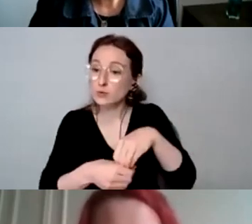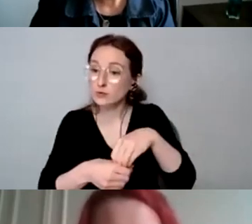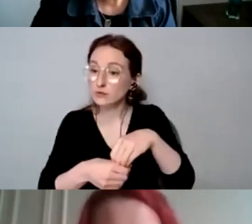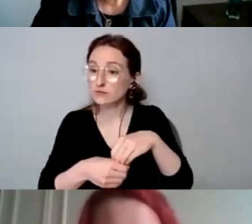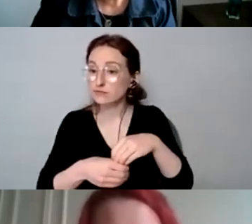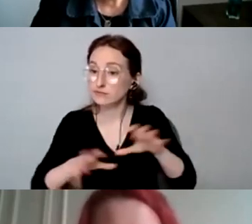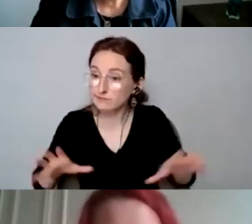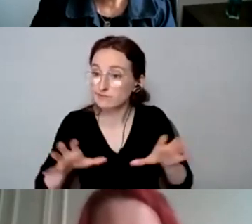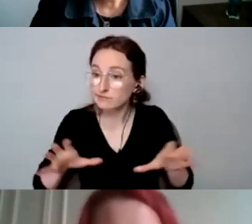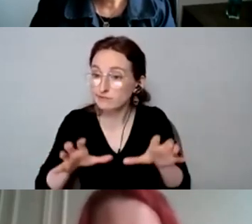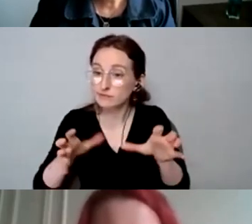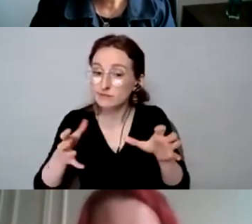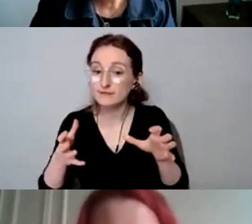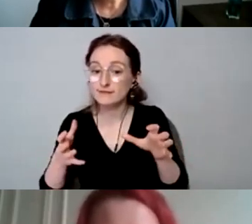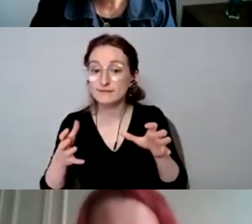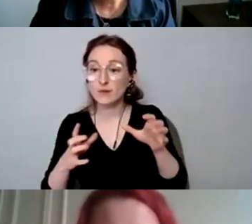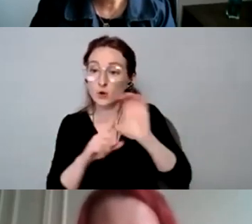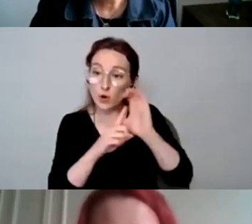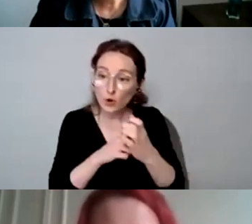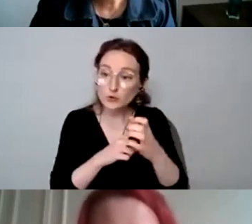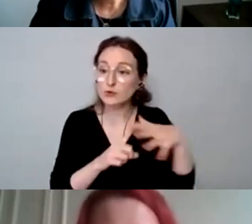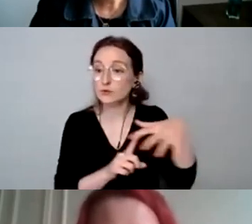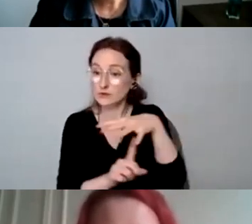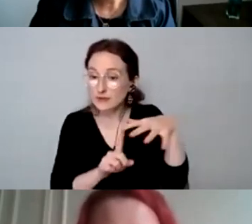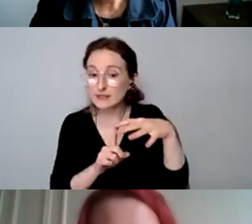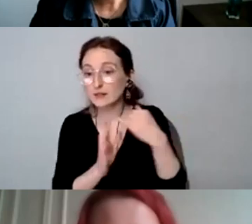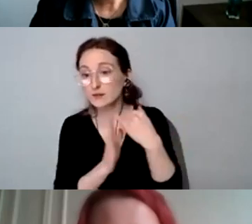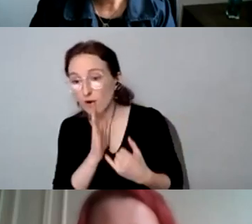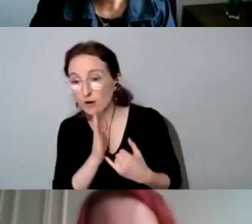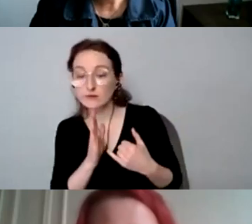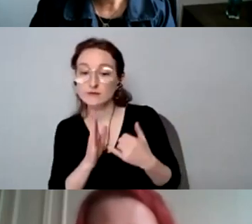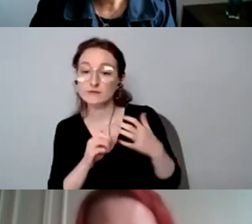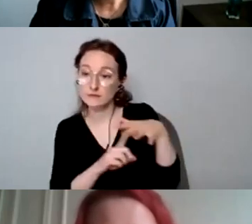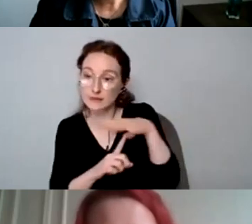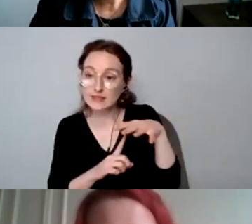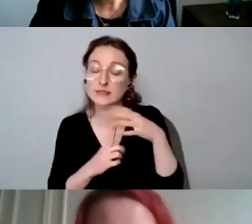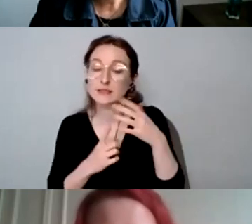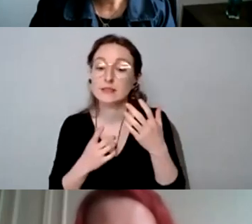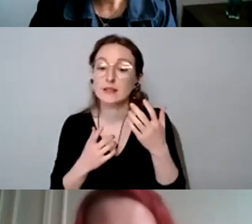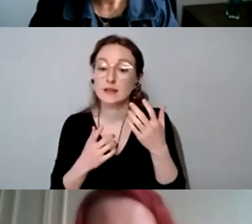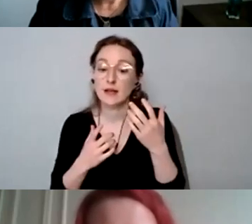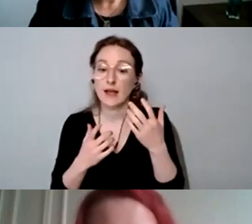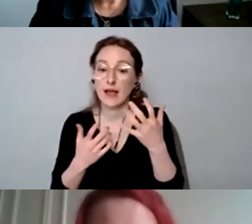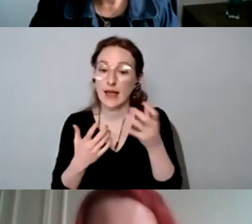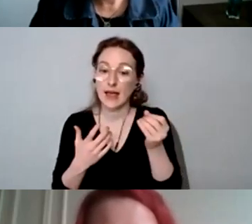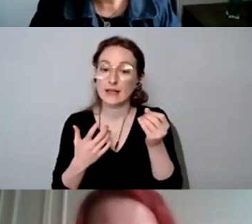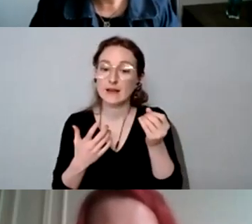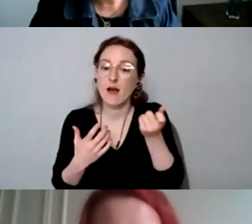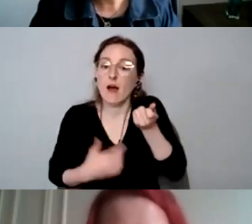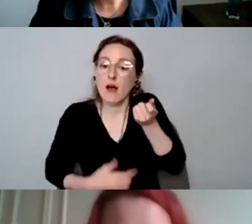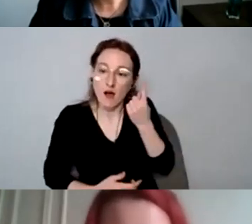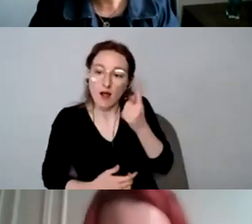institutions, cultural spaces, art spaces. And the leaders of these movements